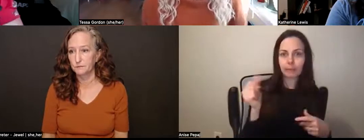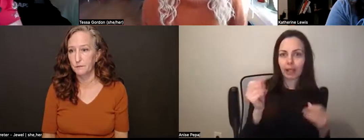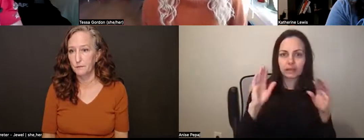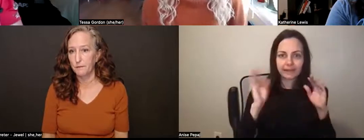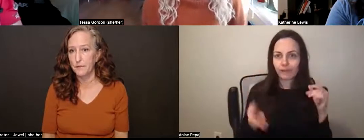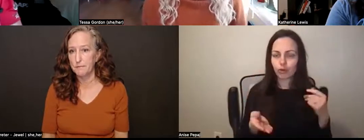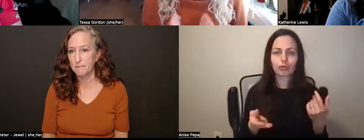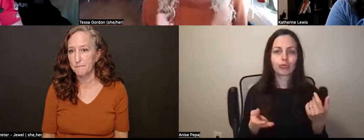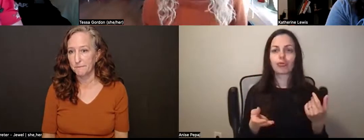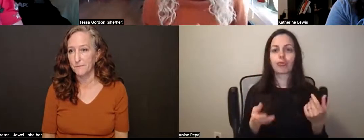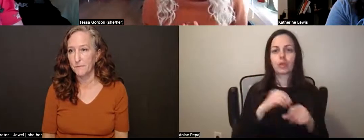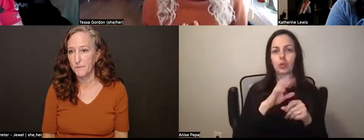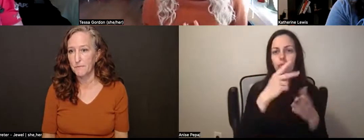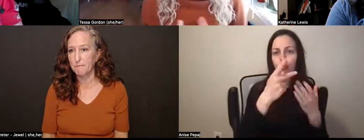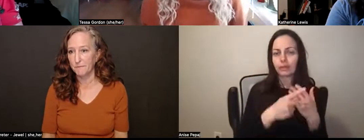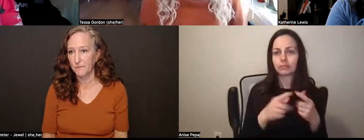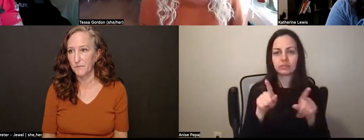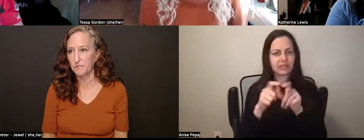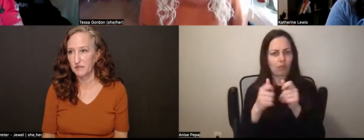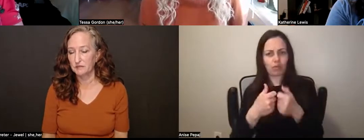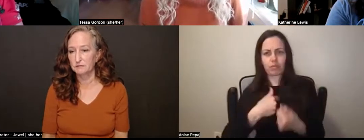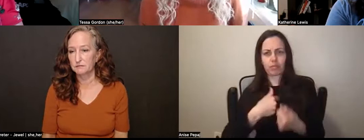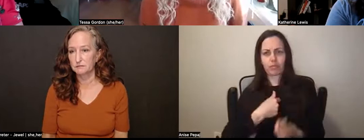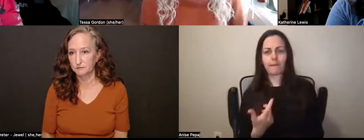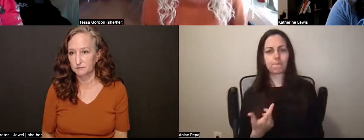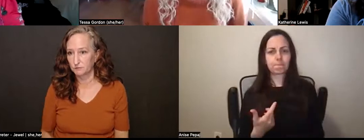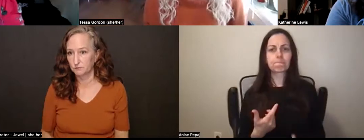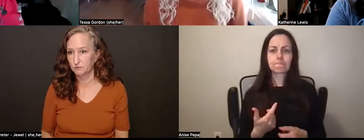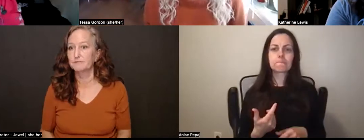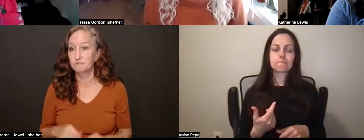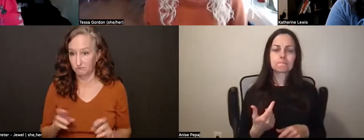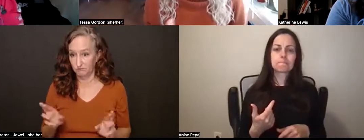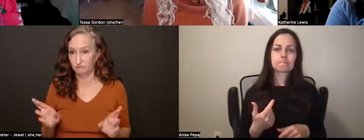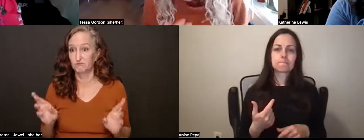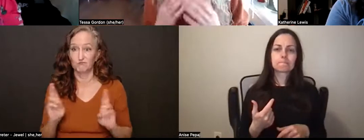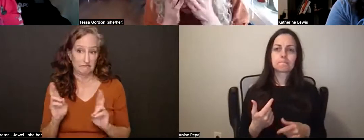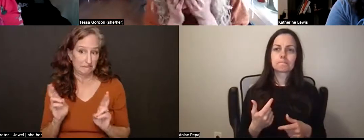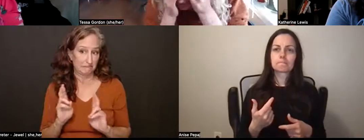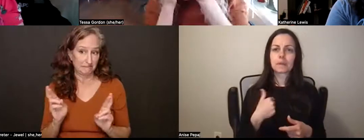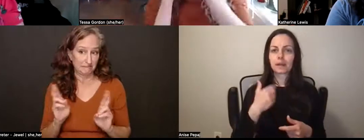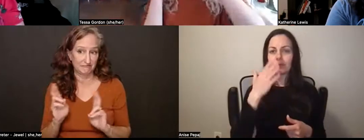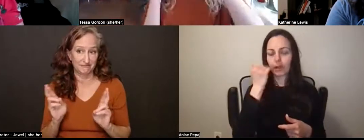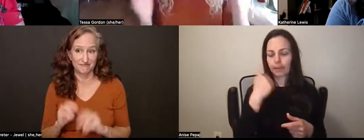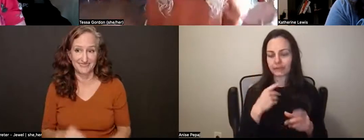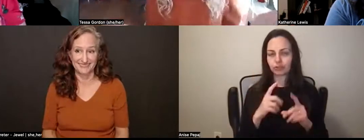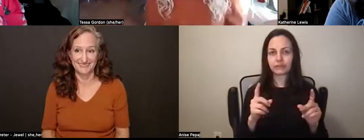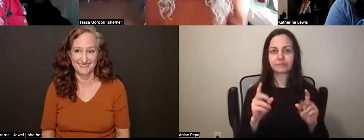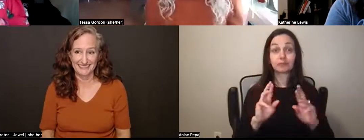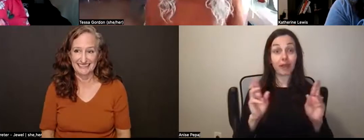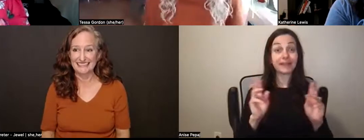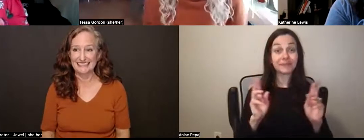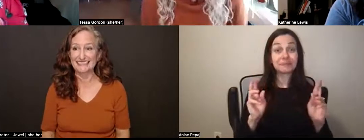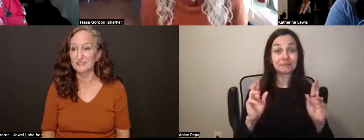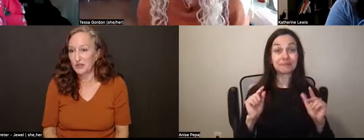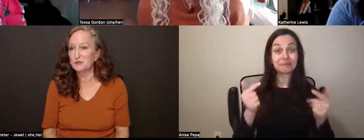in your program. Same with me, as in like I just forgot my degree, clinical psychology.